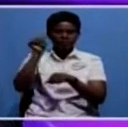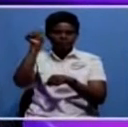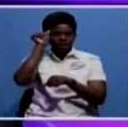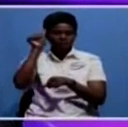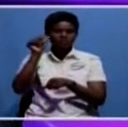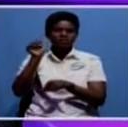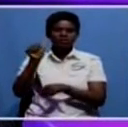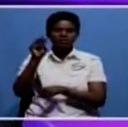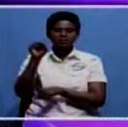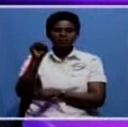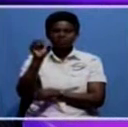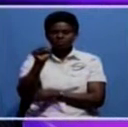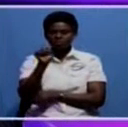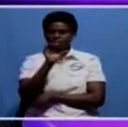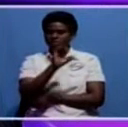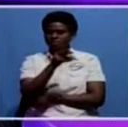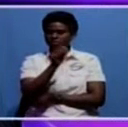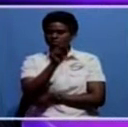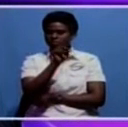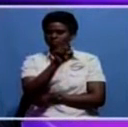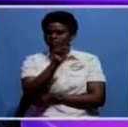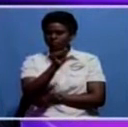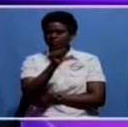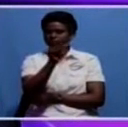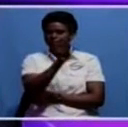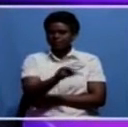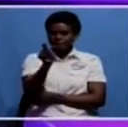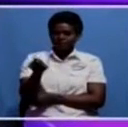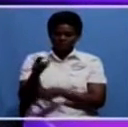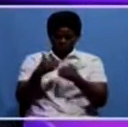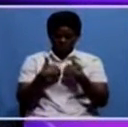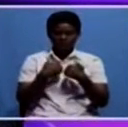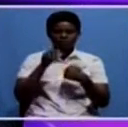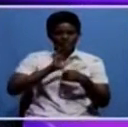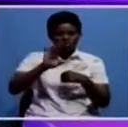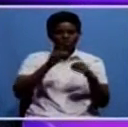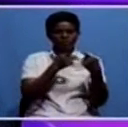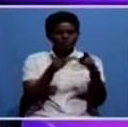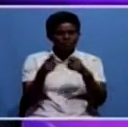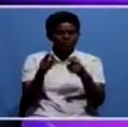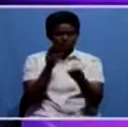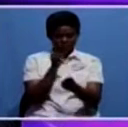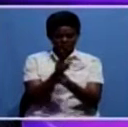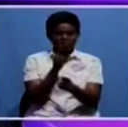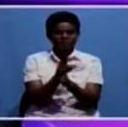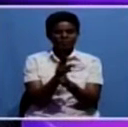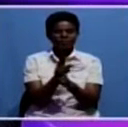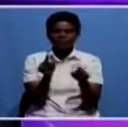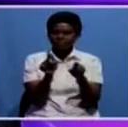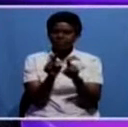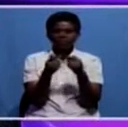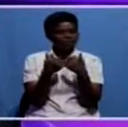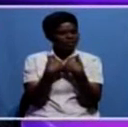who just did resign. And individuals have various pursuits in their lives, and it should be normal for